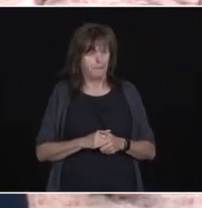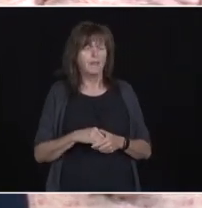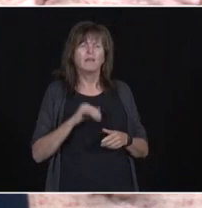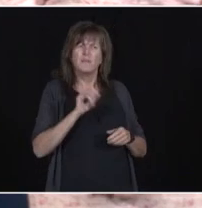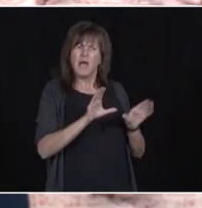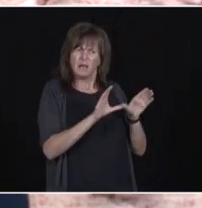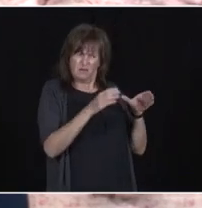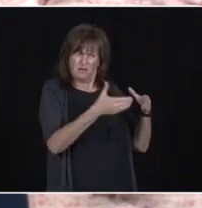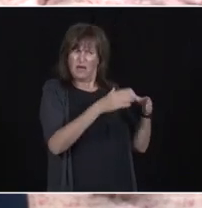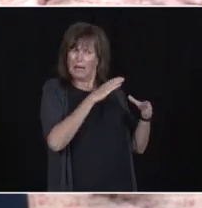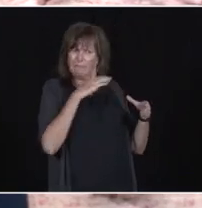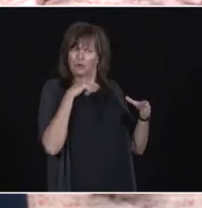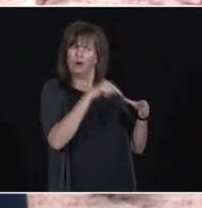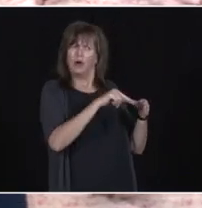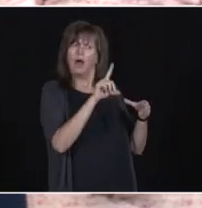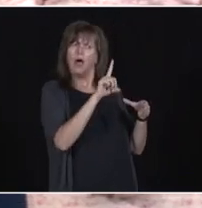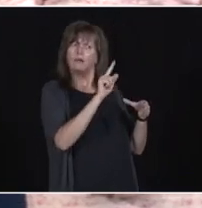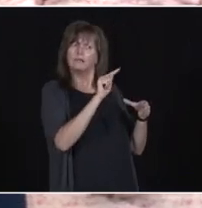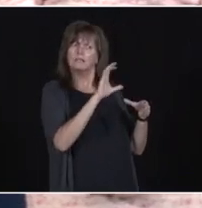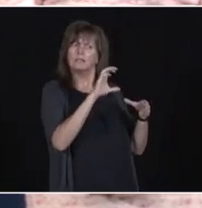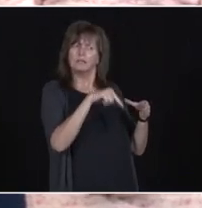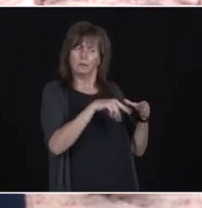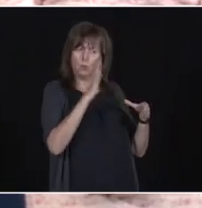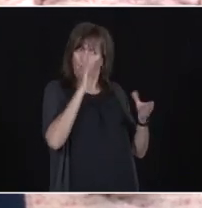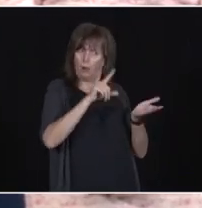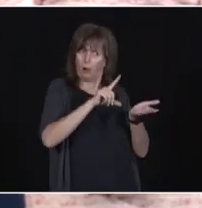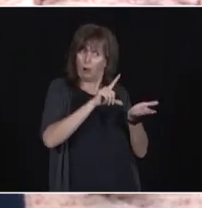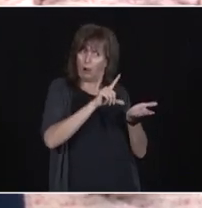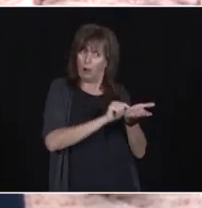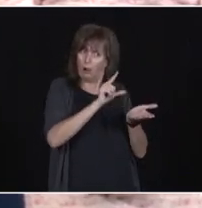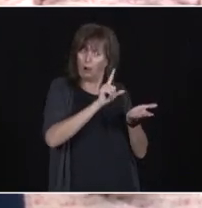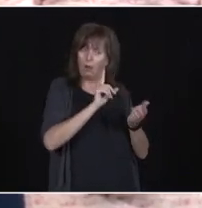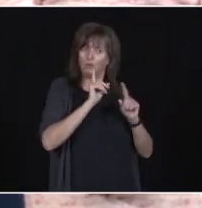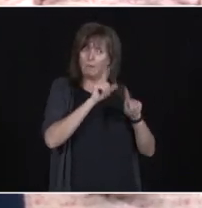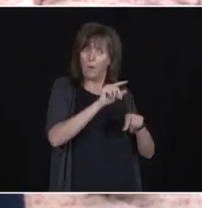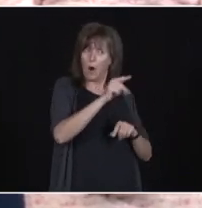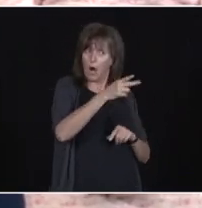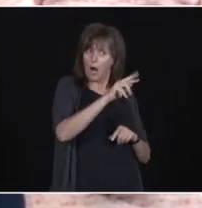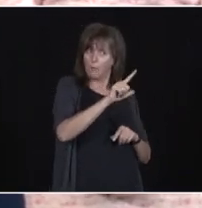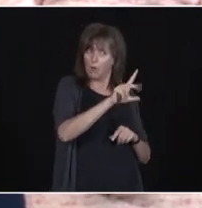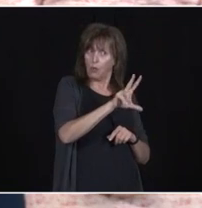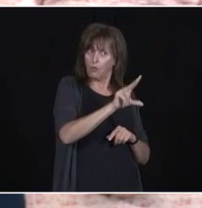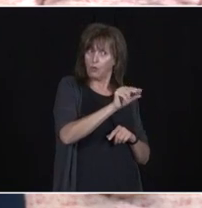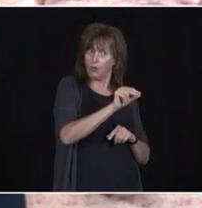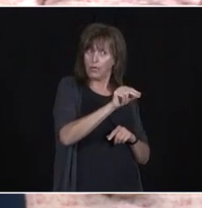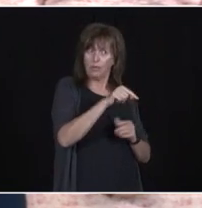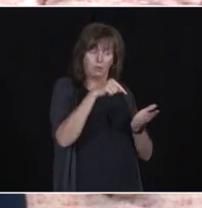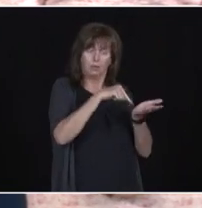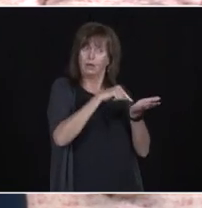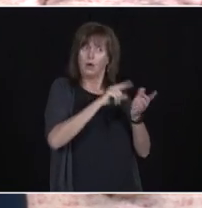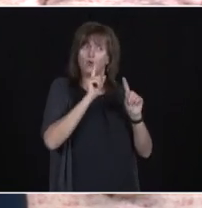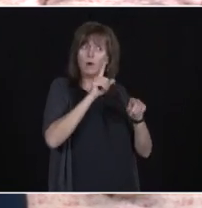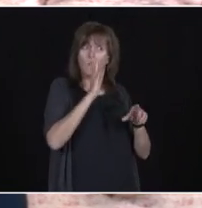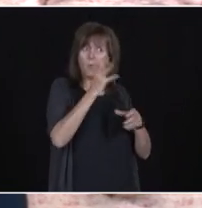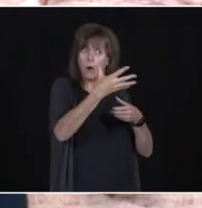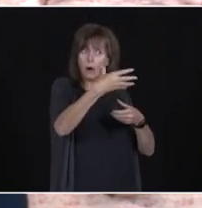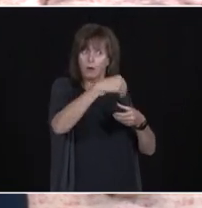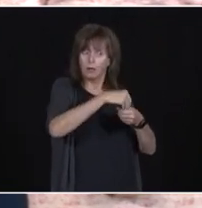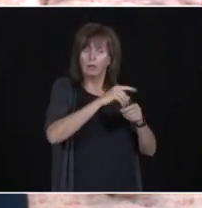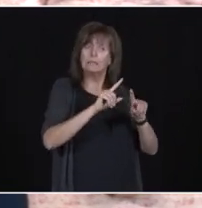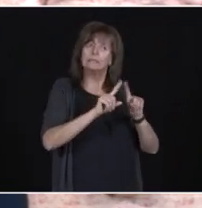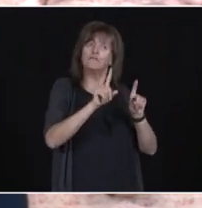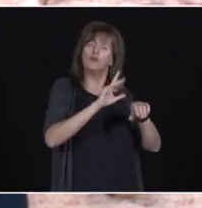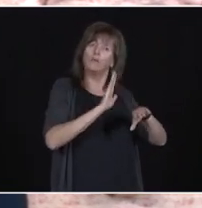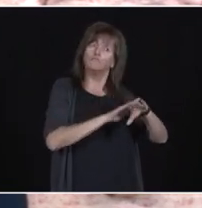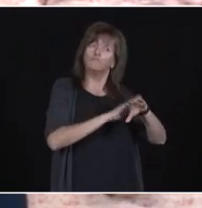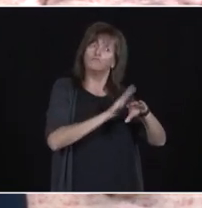due April 30th. Yep. Will there be recommendations in that report, and will those recommendations be binding? Well,